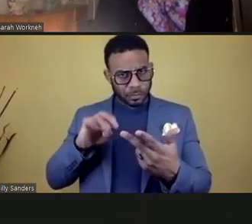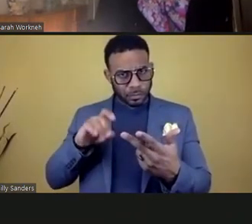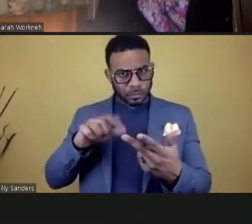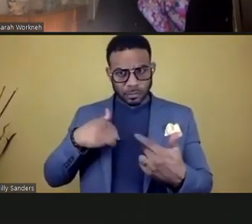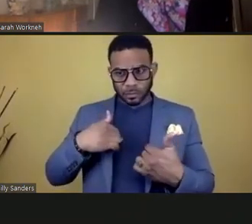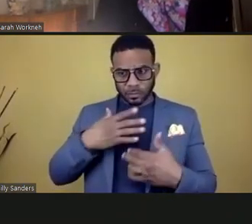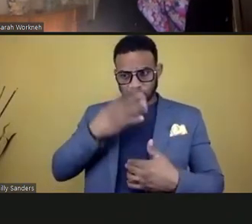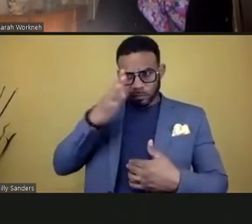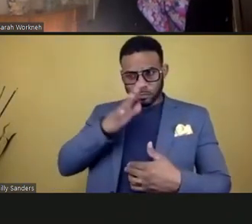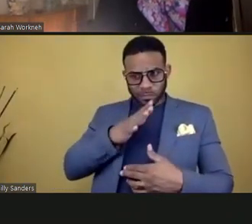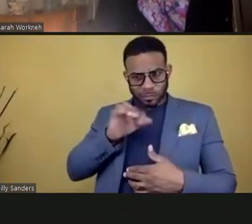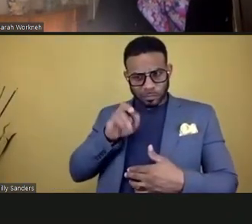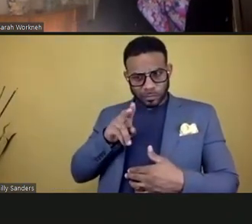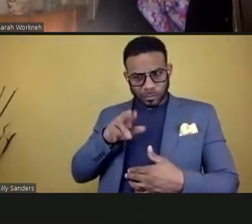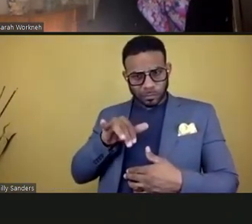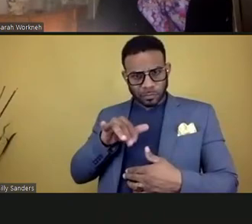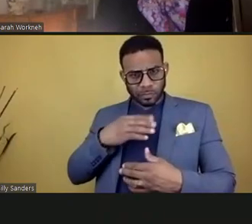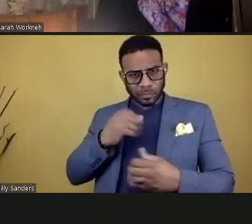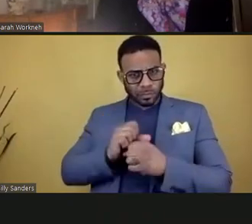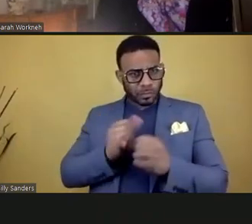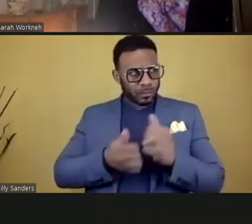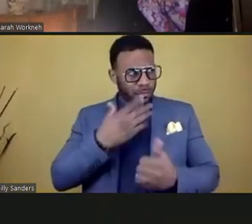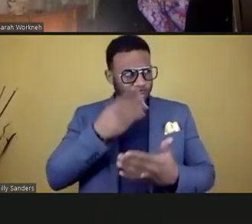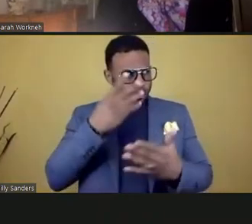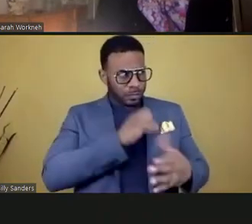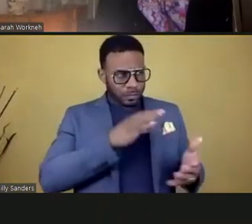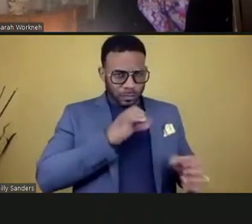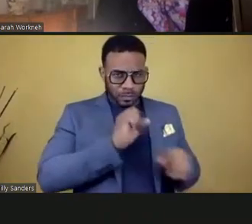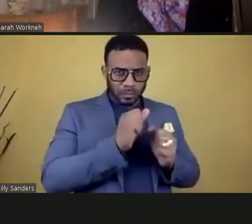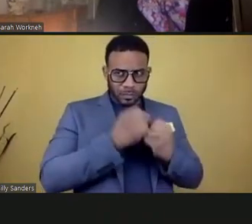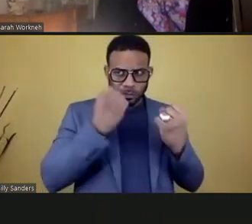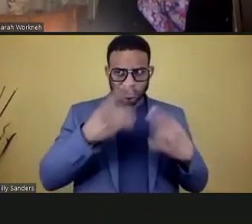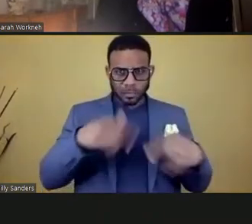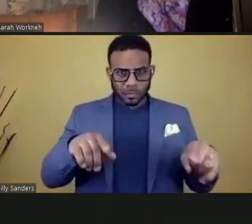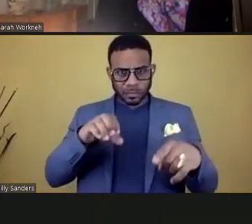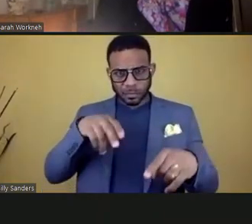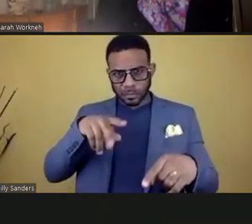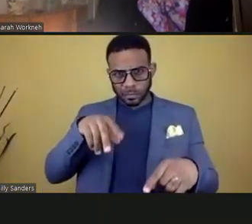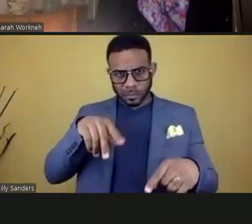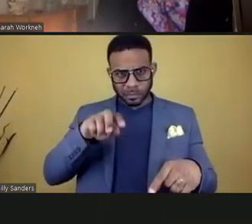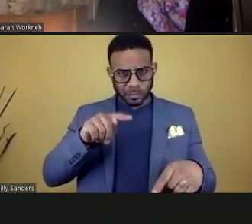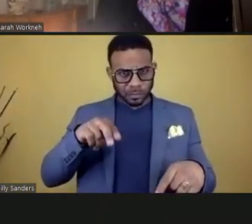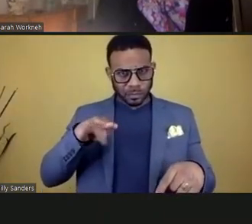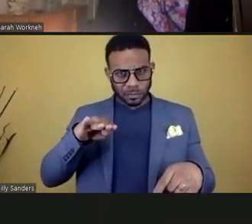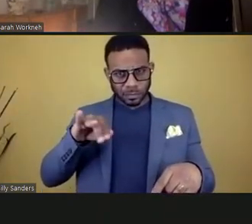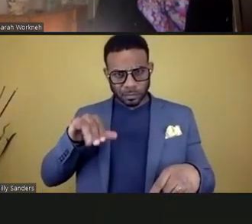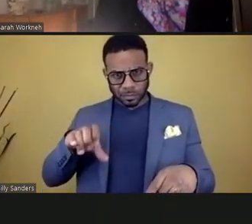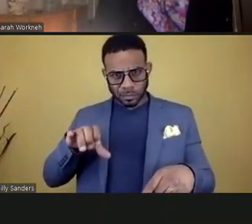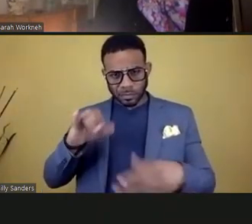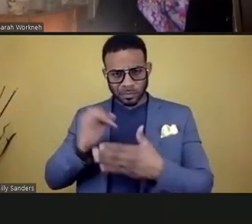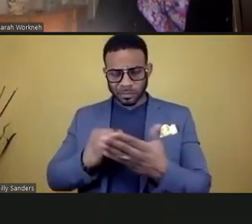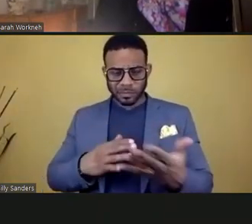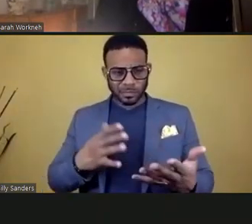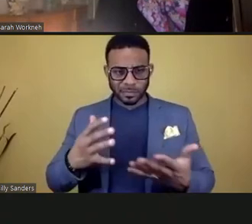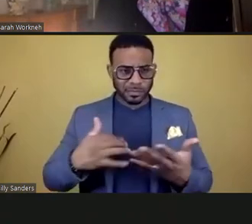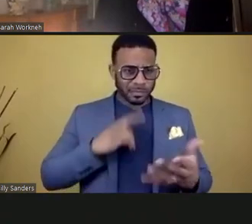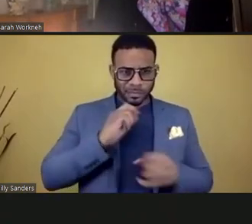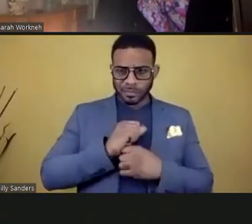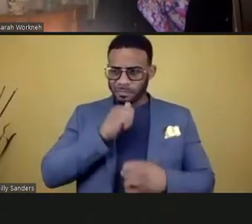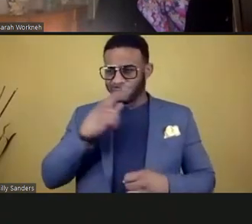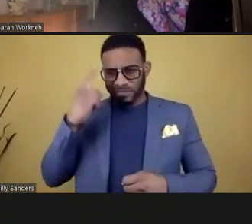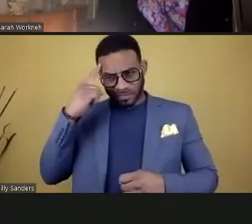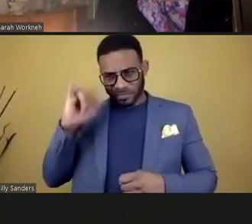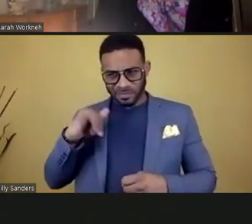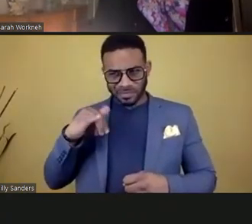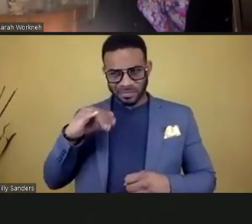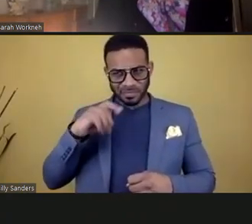curator who's working on a predominantly white staff and working with a lot of QT BIPOC artists. And, you know, I really don't think that